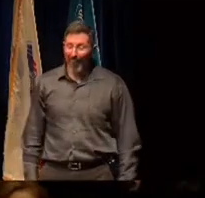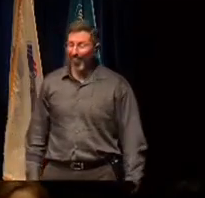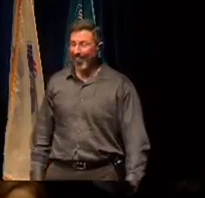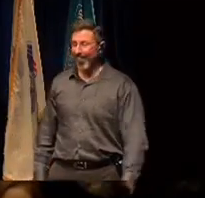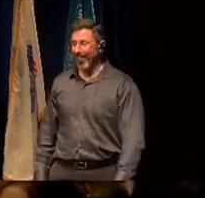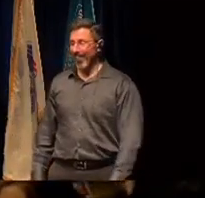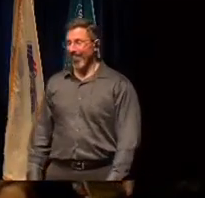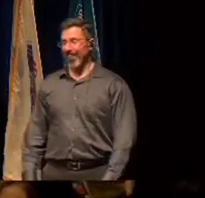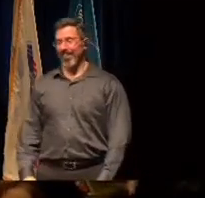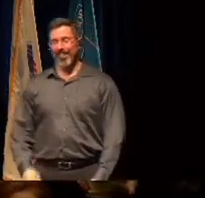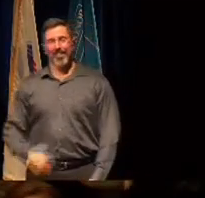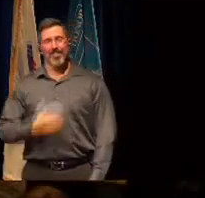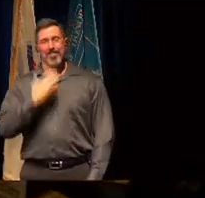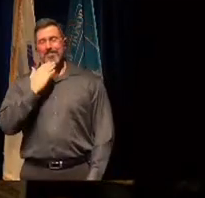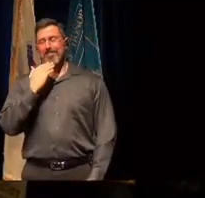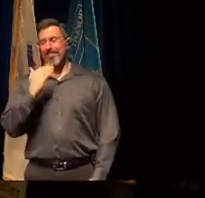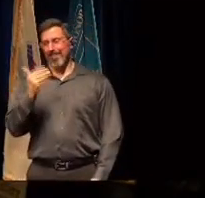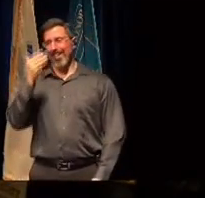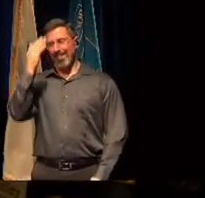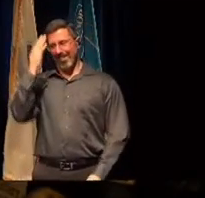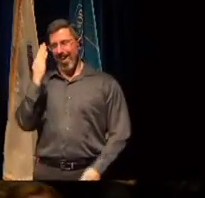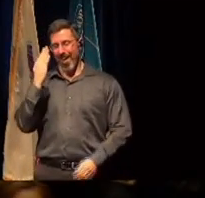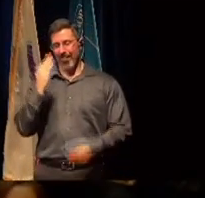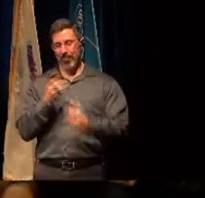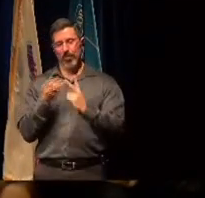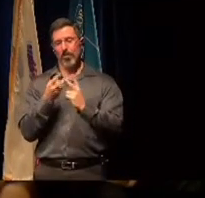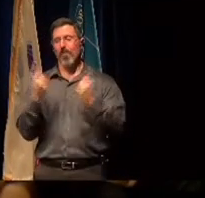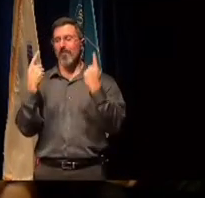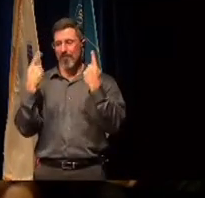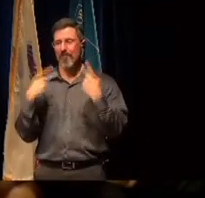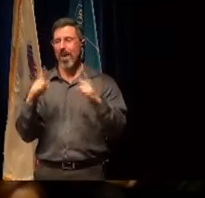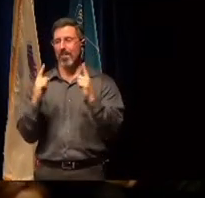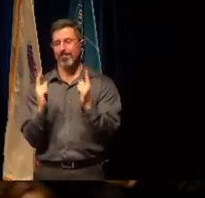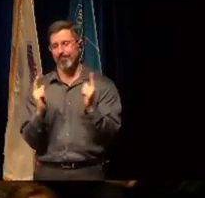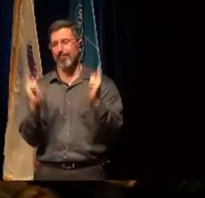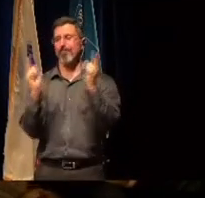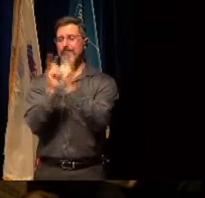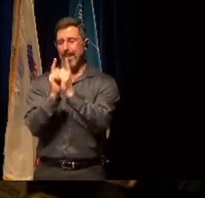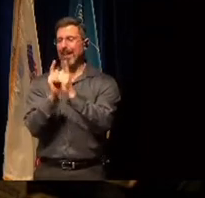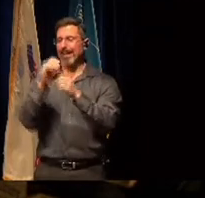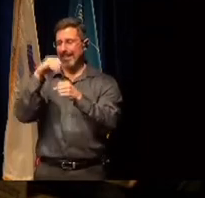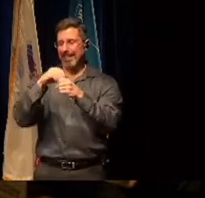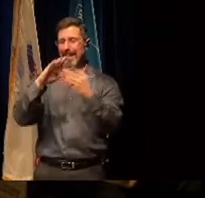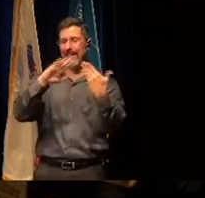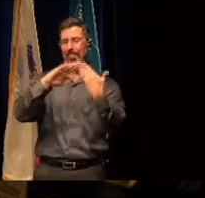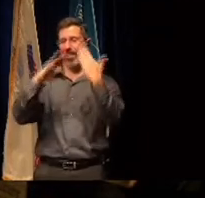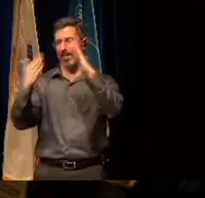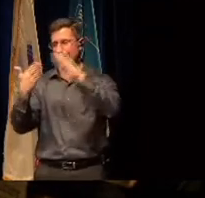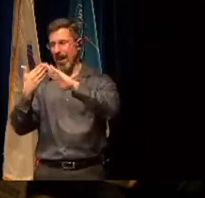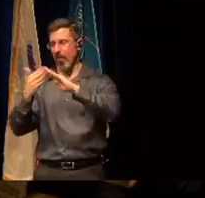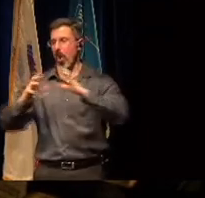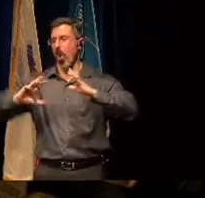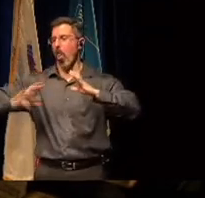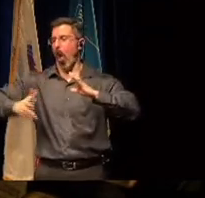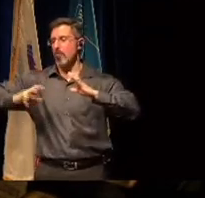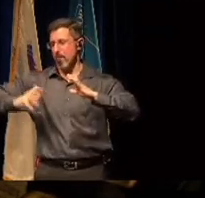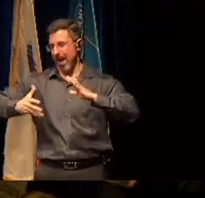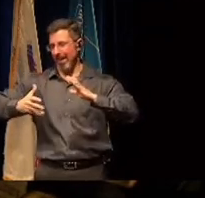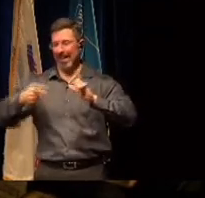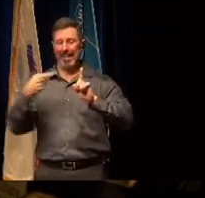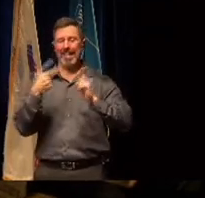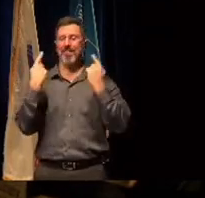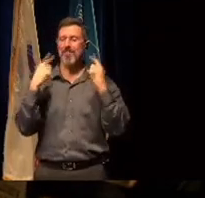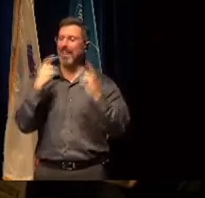Thank God the two of them finally bumped into each other in the town laundromat where Gary finally said